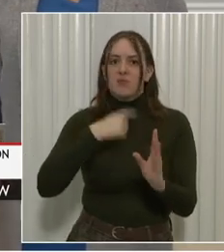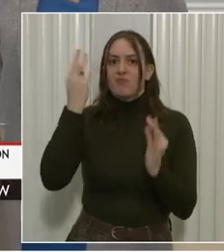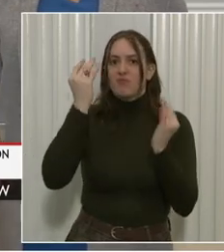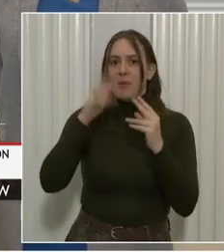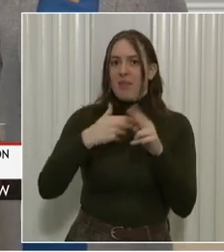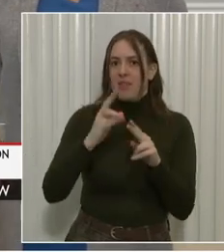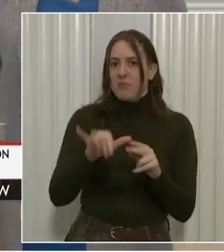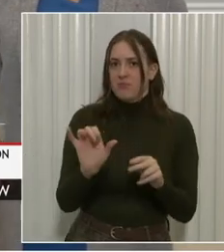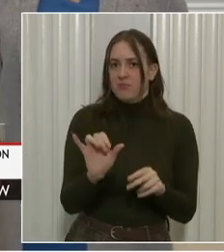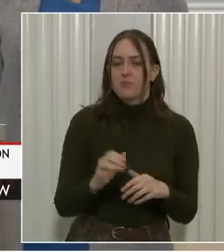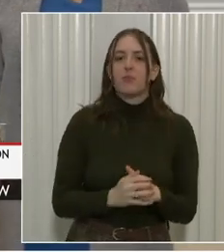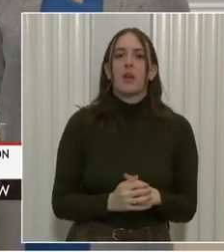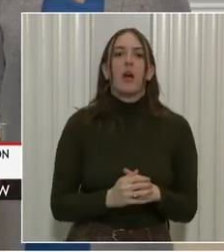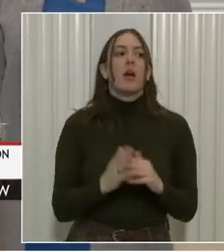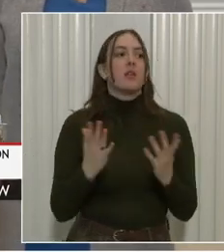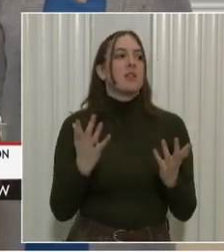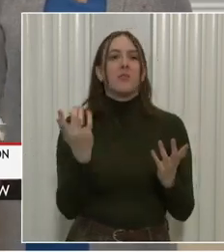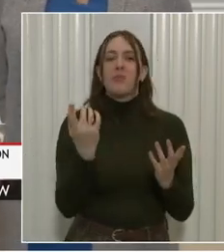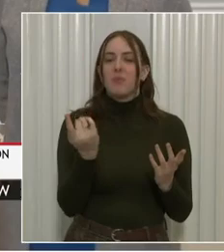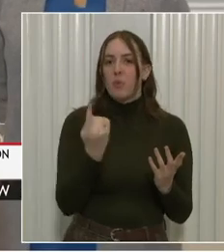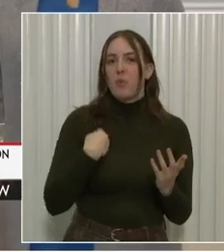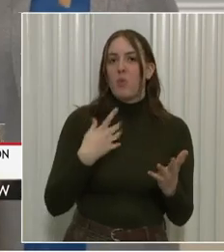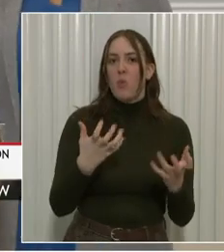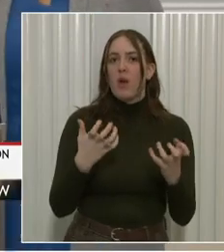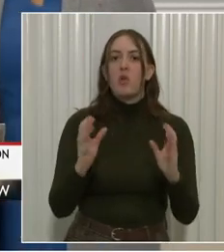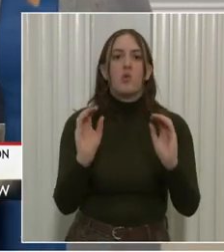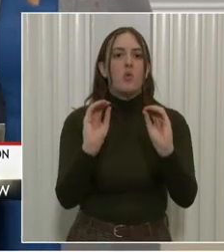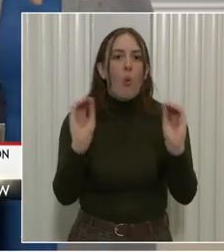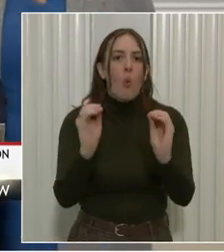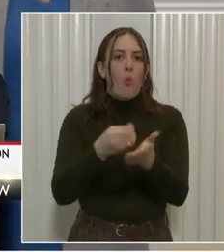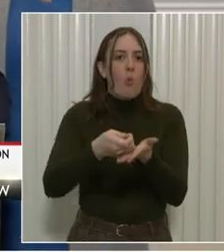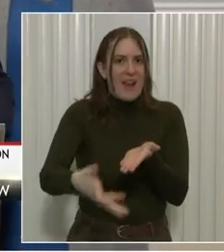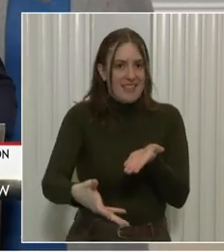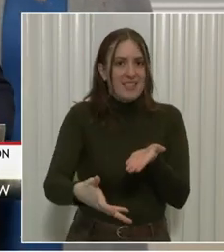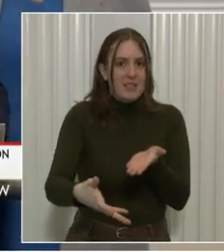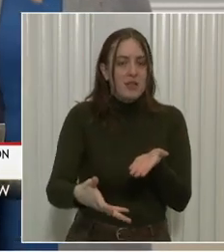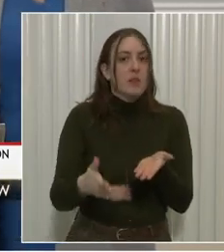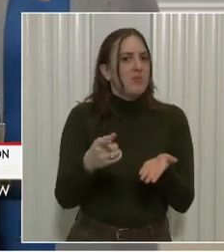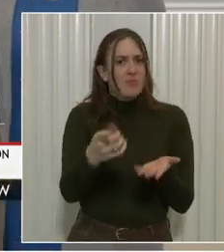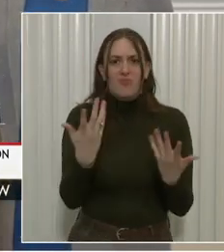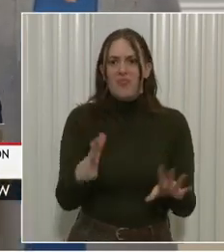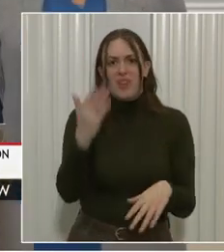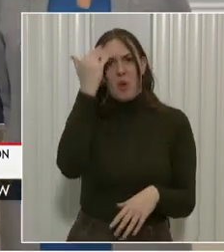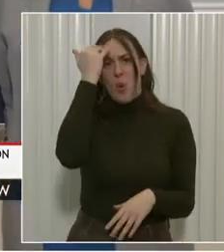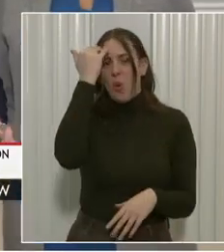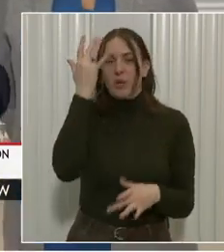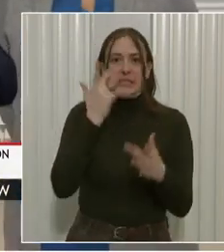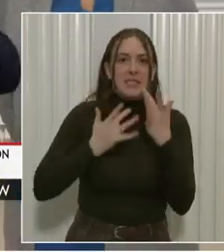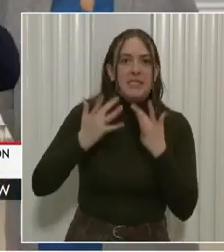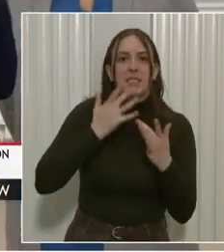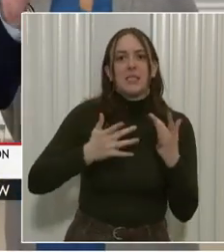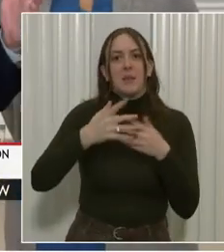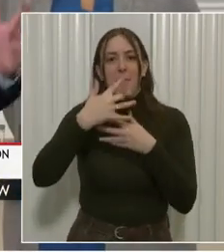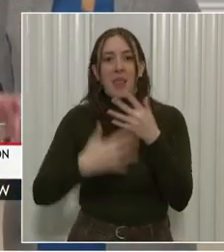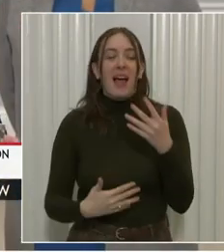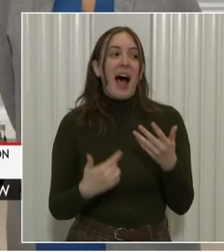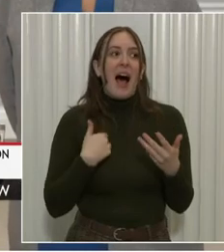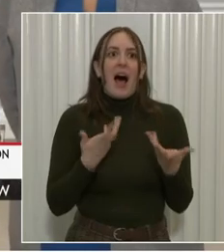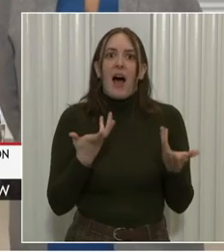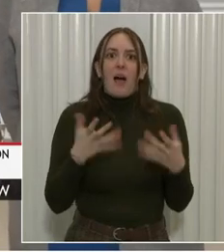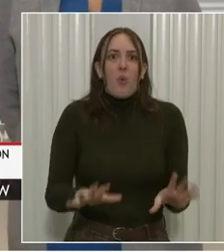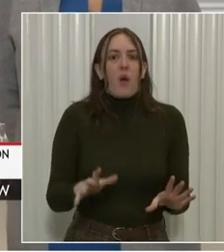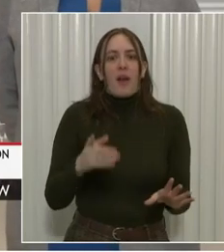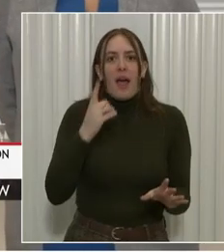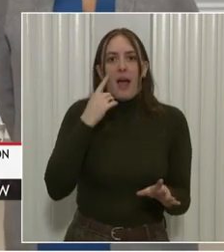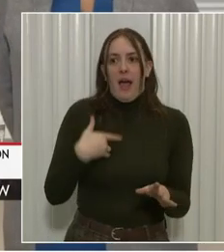is zero waste. And you heard how short the blood supply is. The last thing I want to do is put 15 to 20 units of